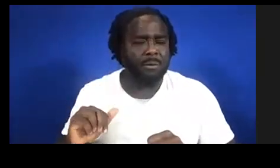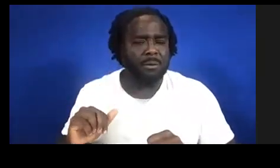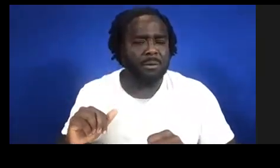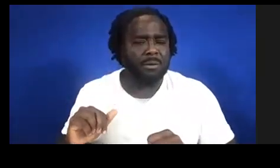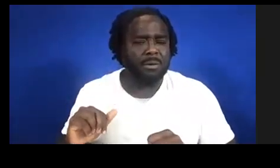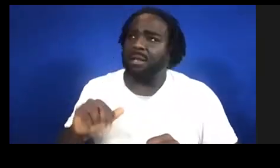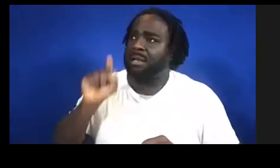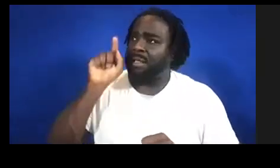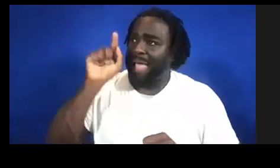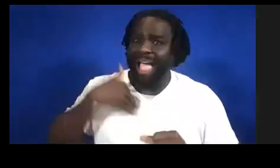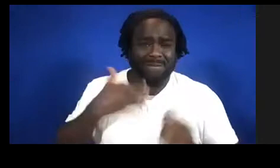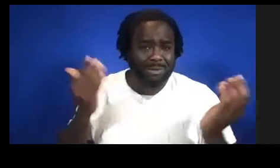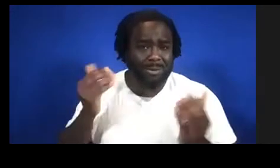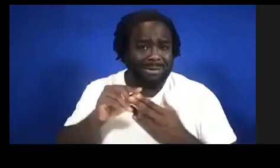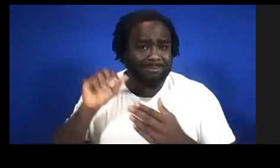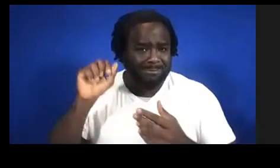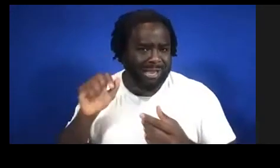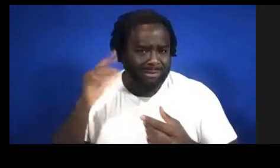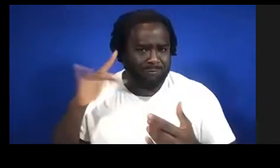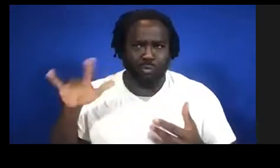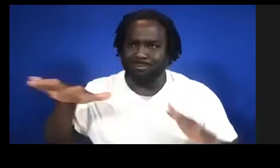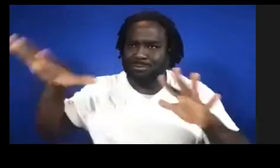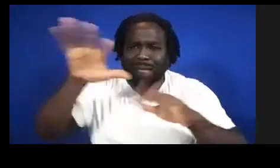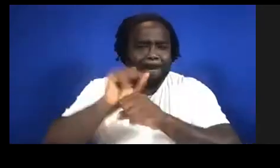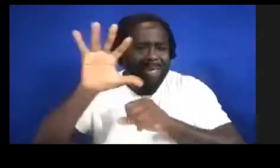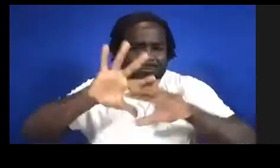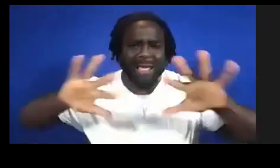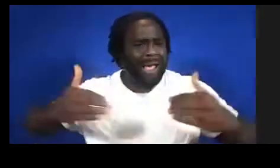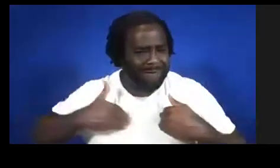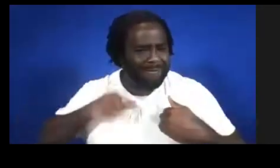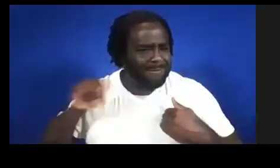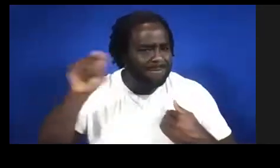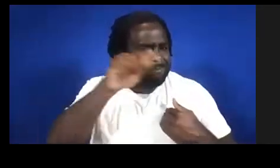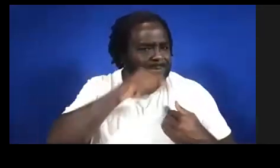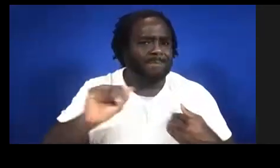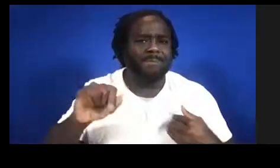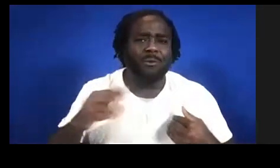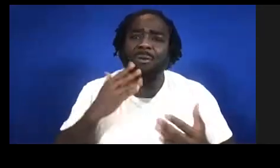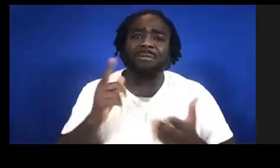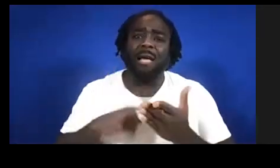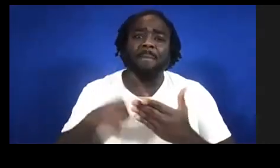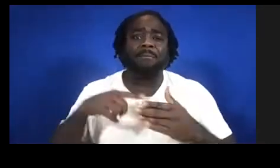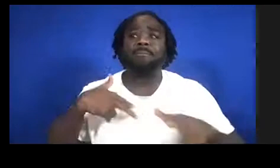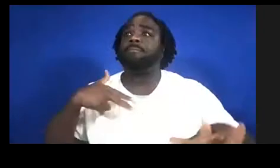But my point is these mountain lions, we got them in Southern California.